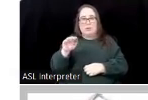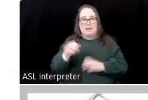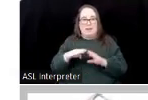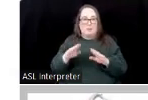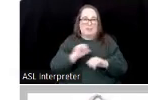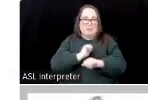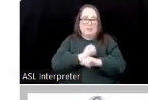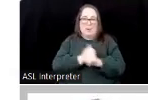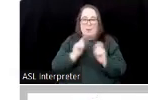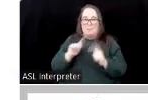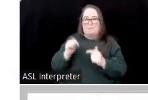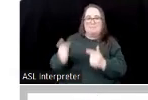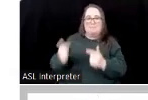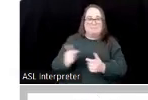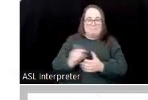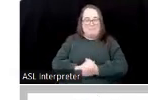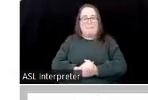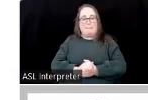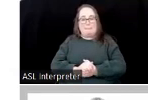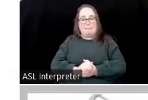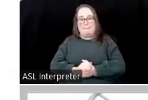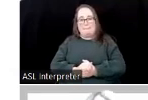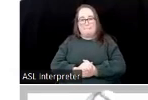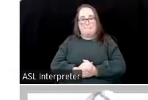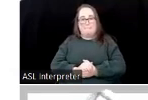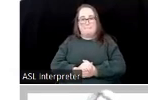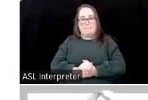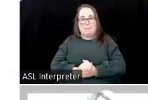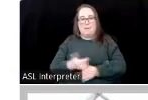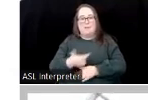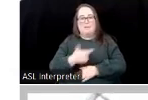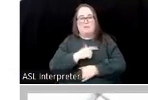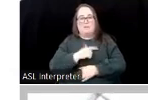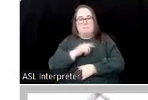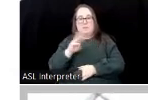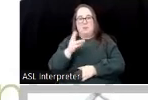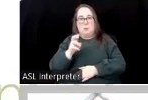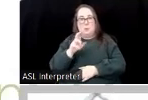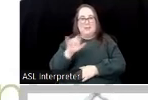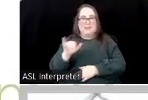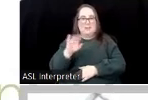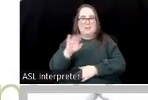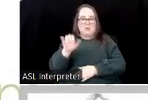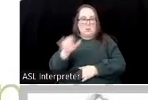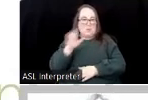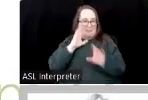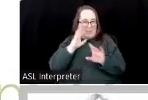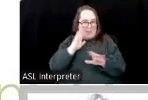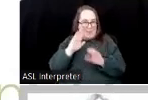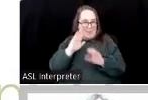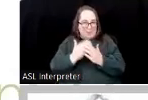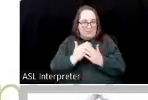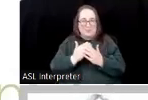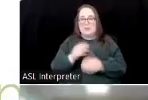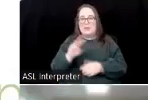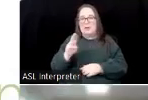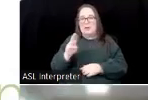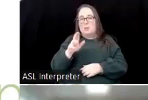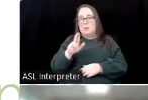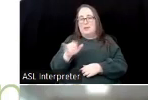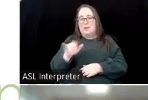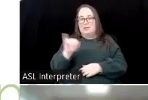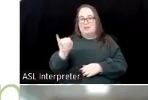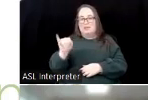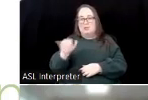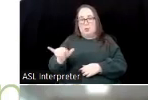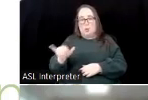Authority. I'll hand the presentation over to Ms. Whitney Joy. Thank you. Hi, all. Whitney Joy Howard. I'm going